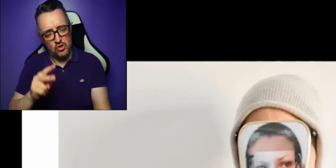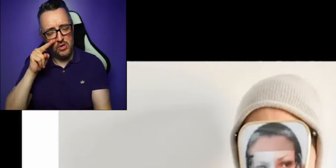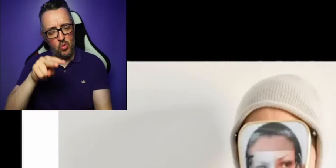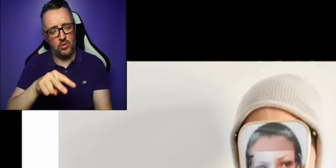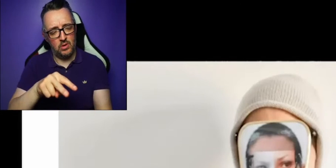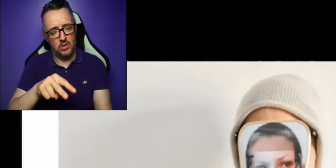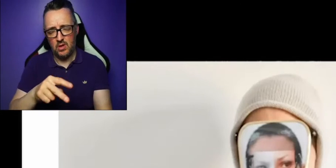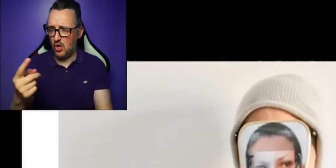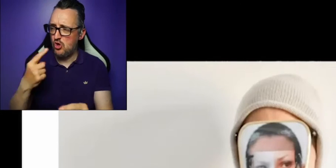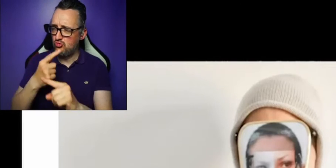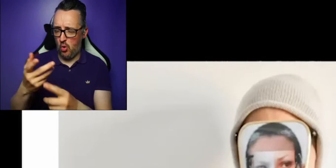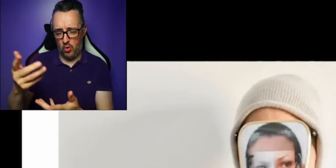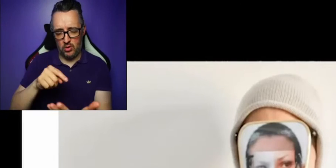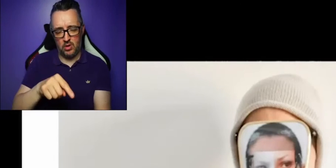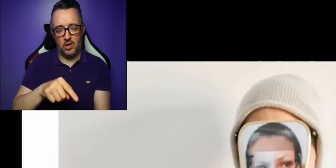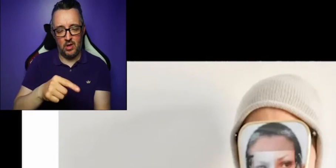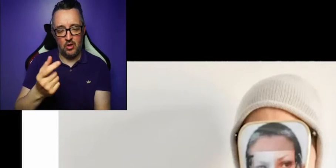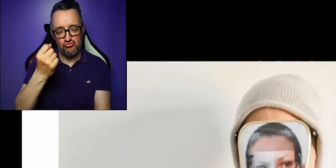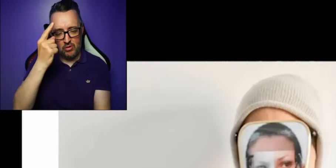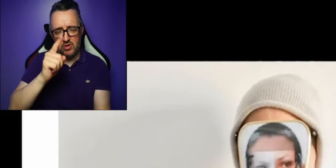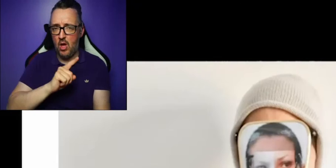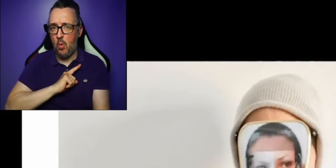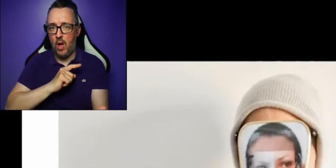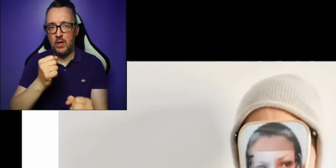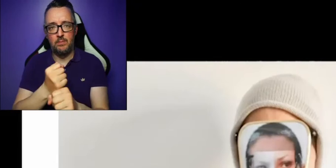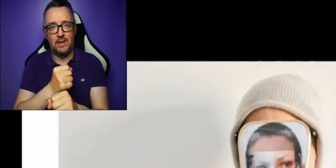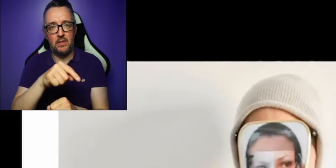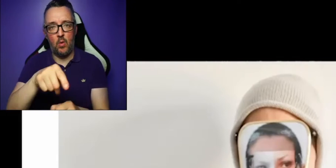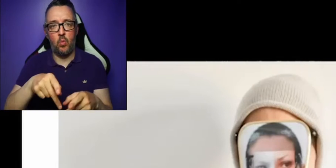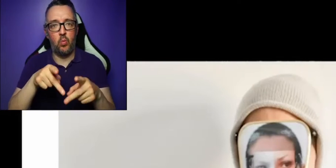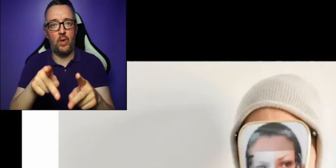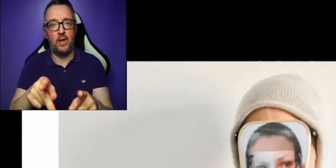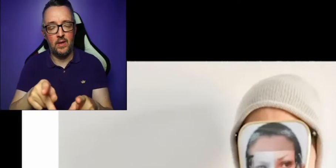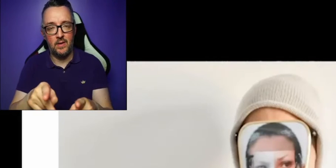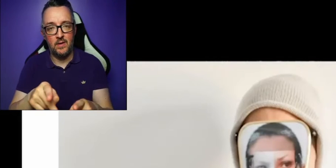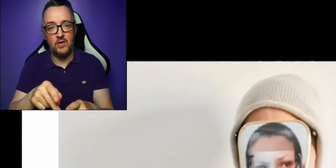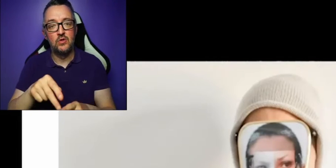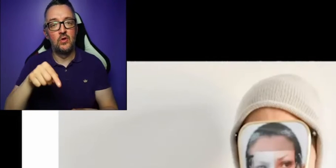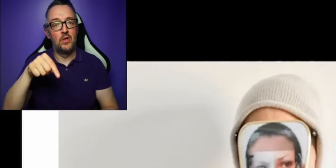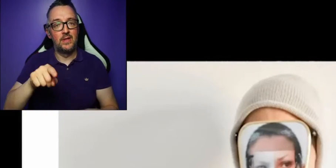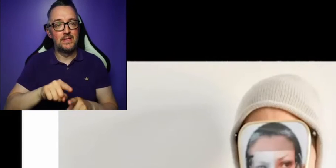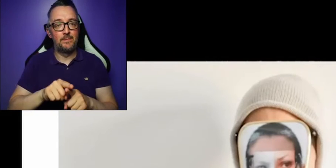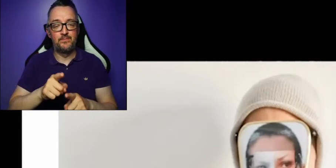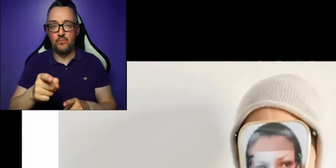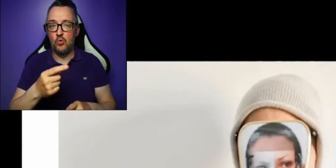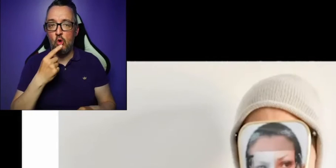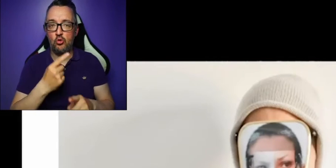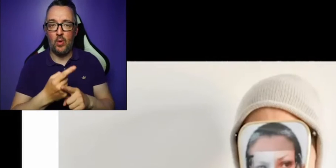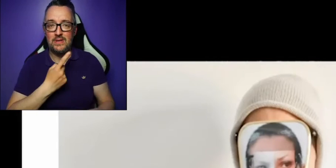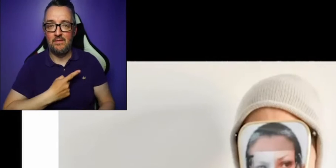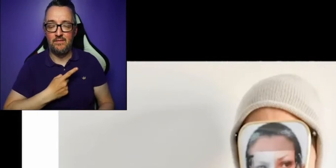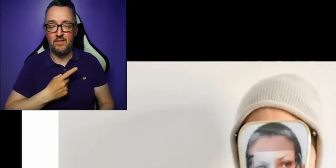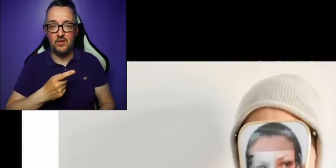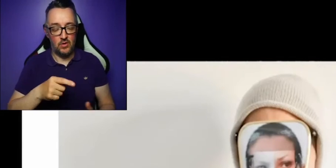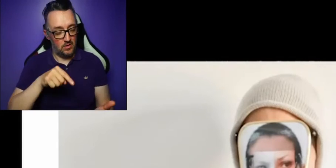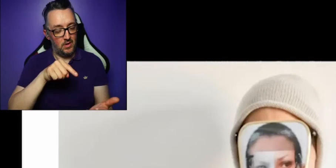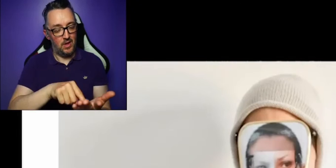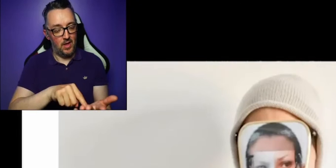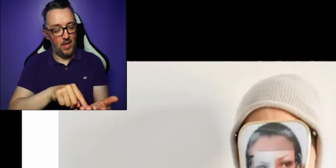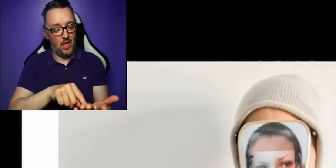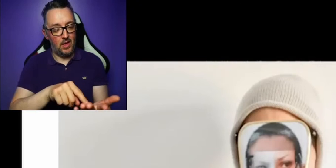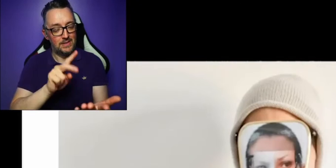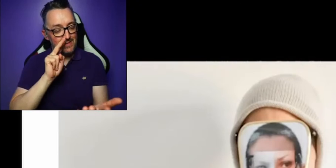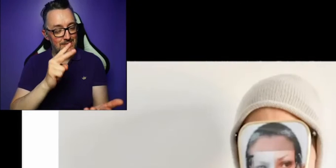at them and you talk them through. And I think this work is sort of like a conversation with the self, where you reflect yourself back